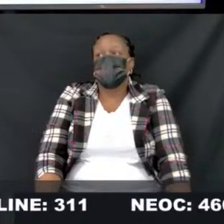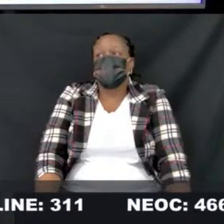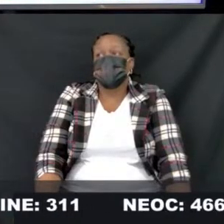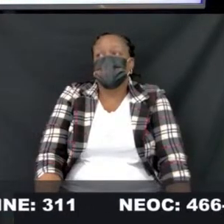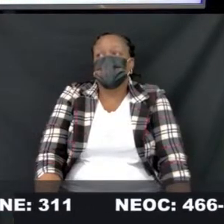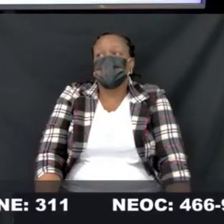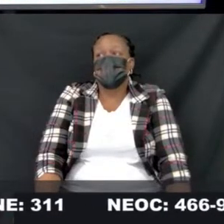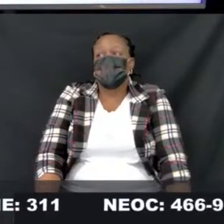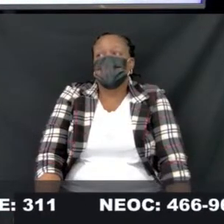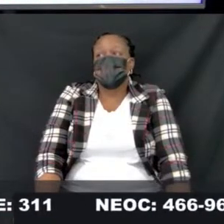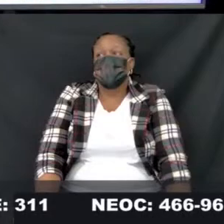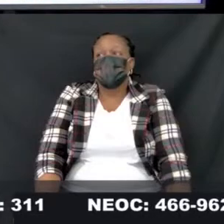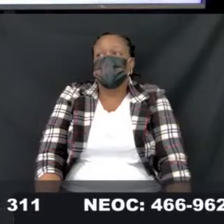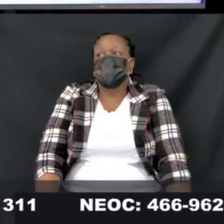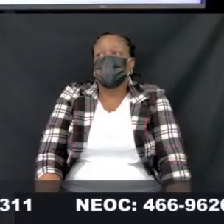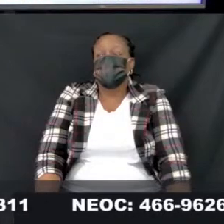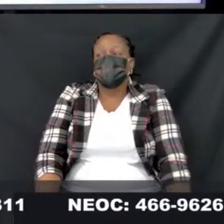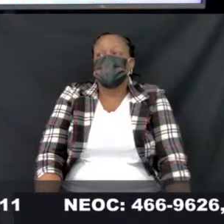What is